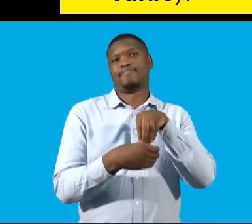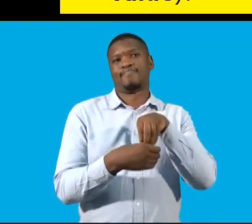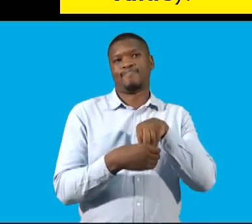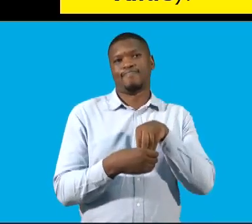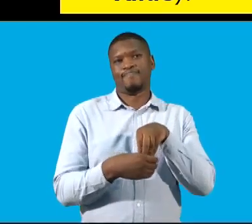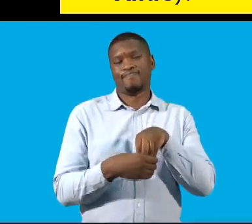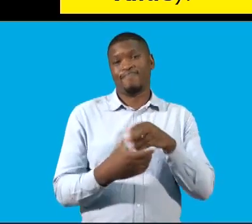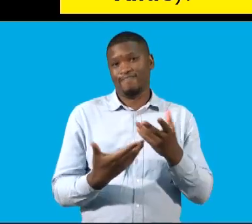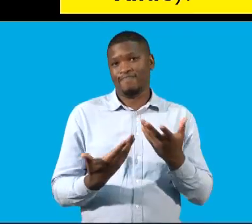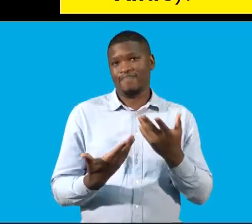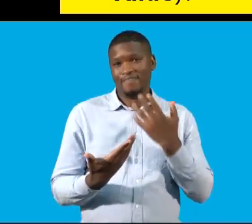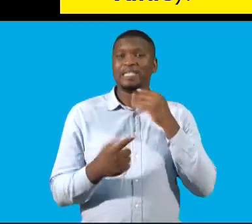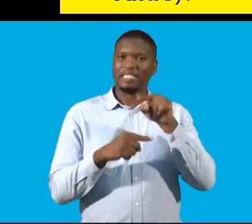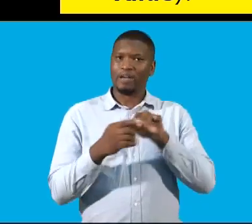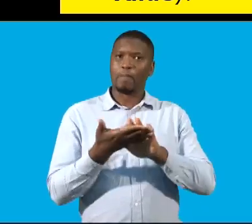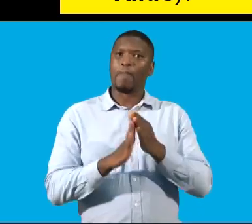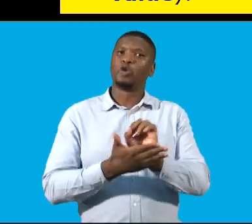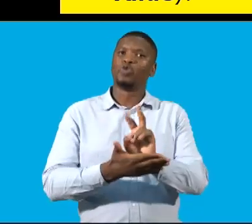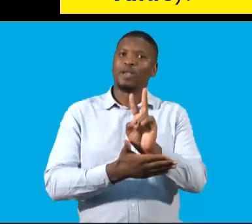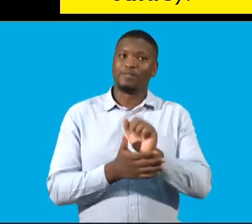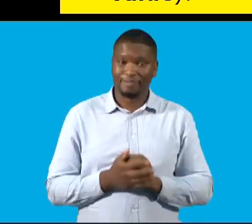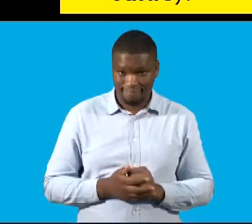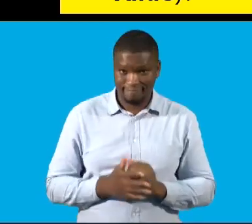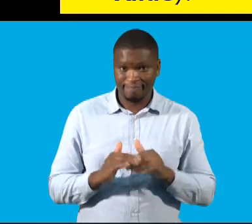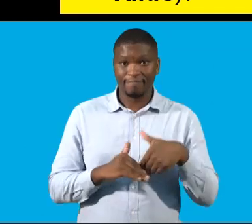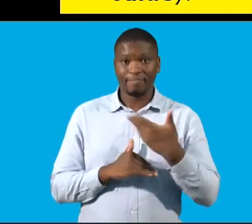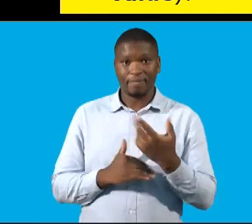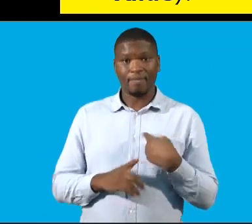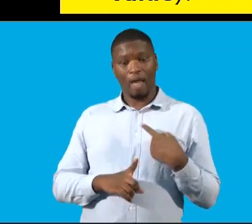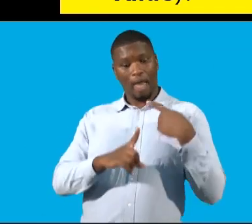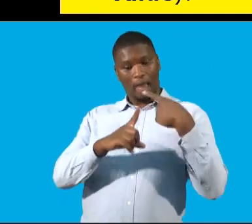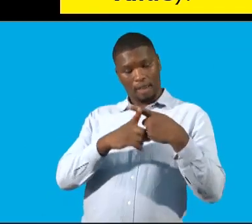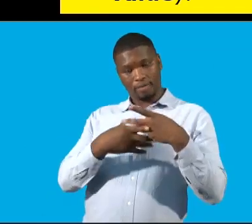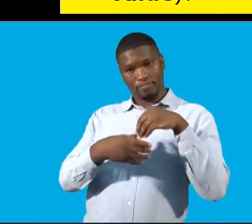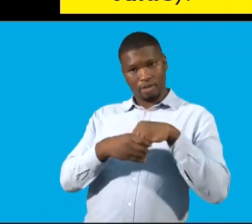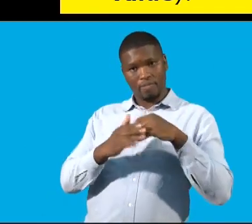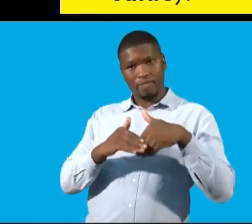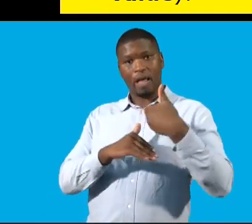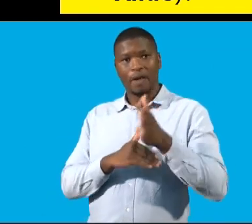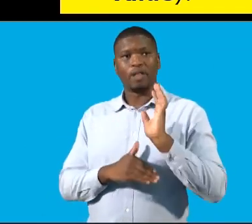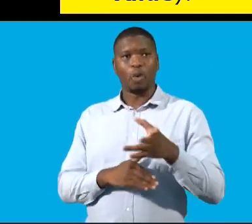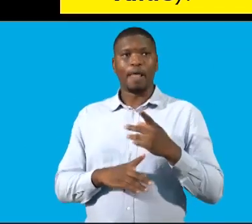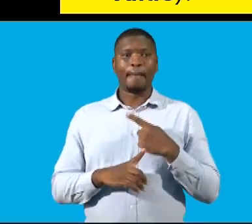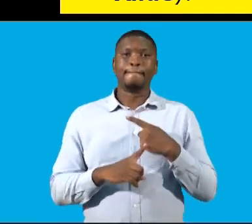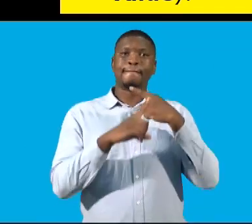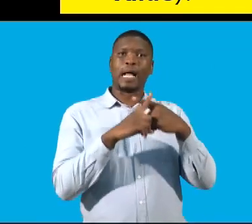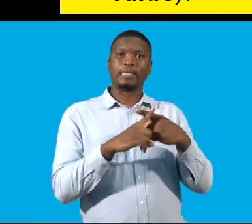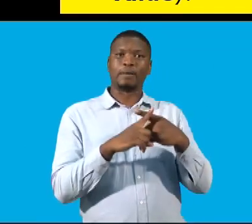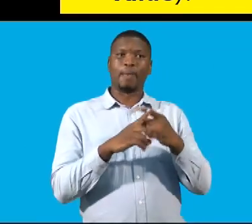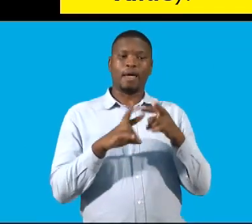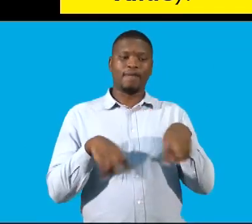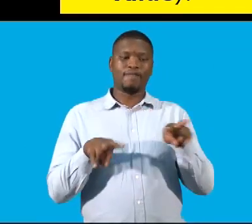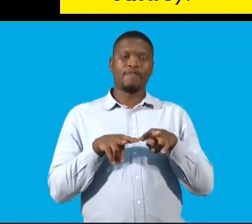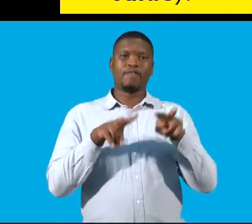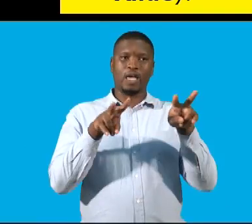those 12 months, which is divided by 12. Now, when we make X the subject of the formula again, we are going to